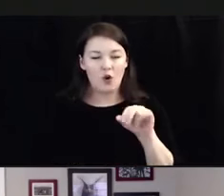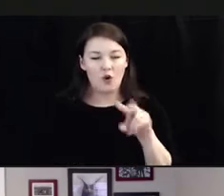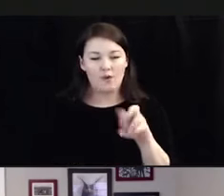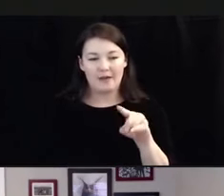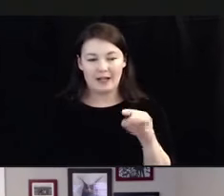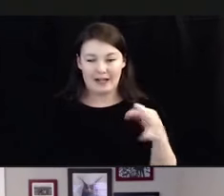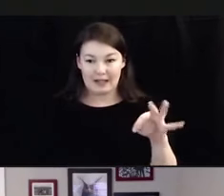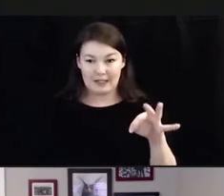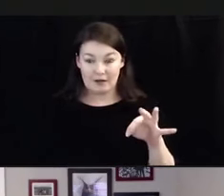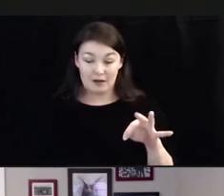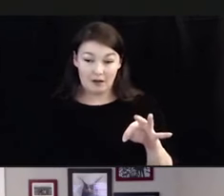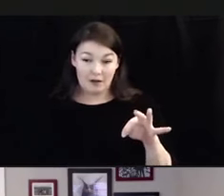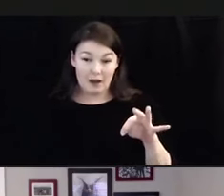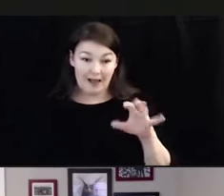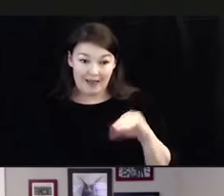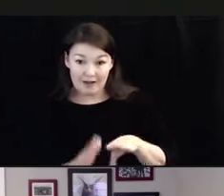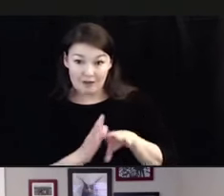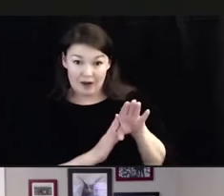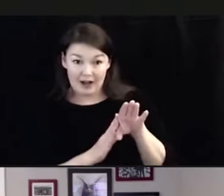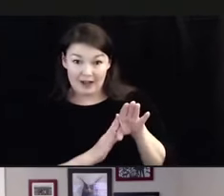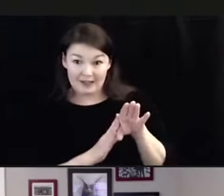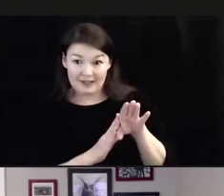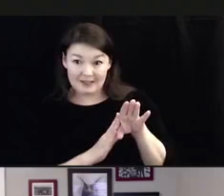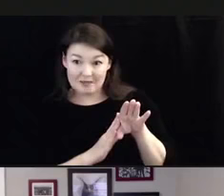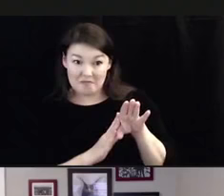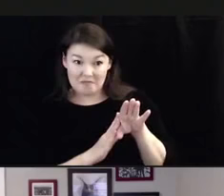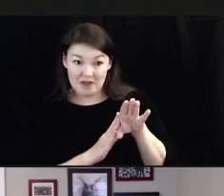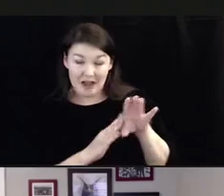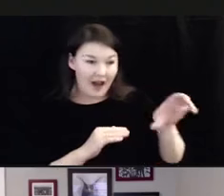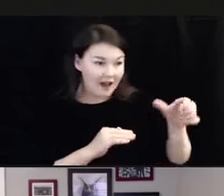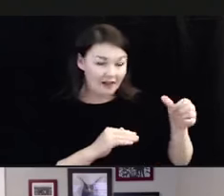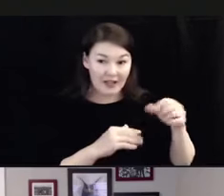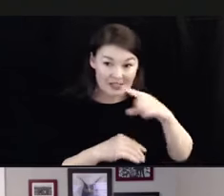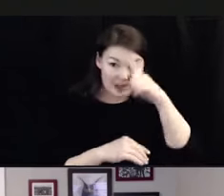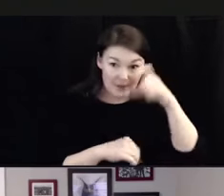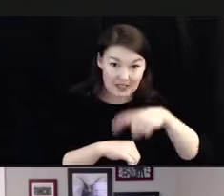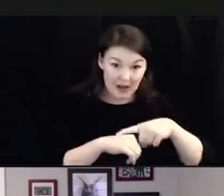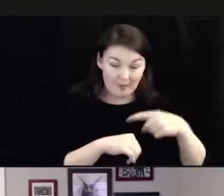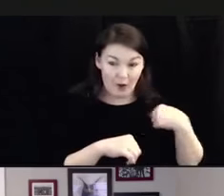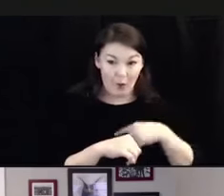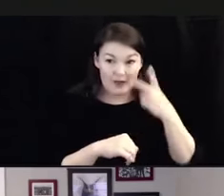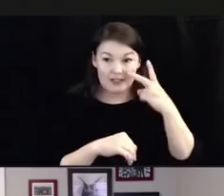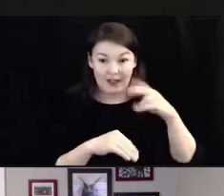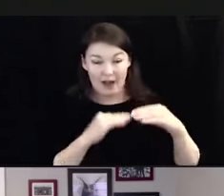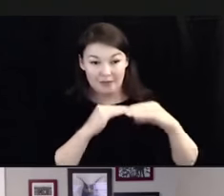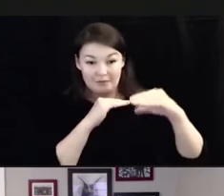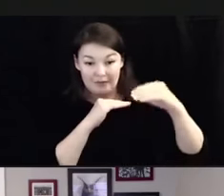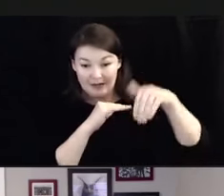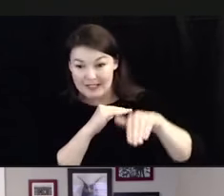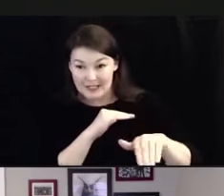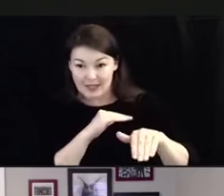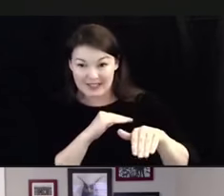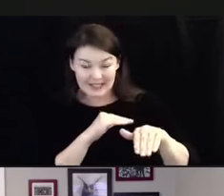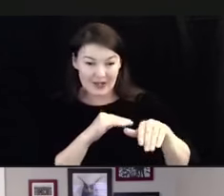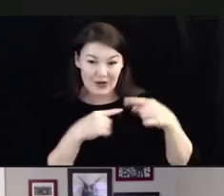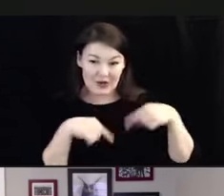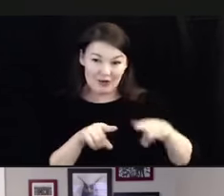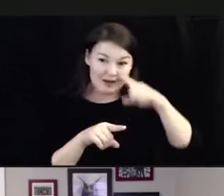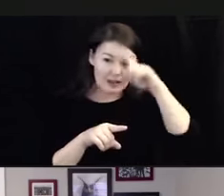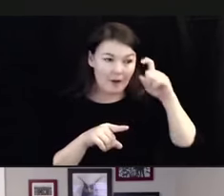not experience the rise when other areas of the country in summer did. We actually saw a plateau and decreases. Those areas have come